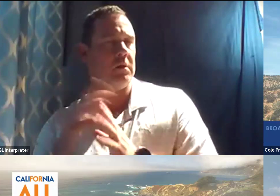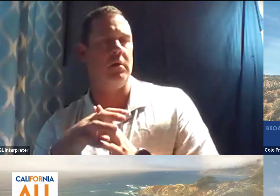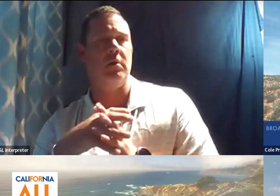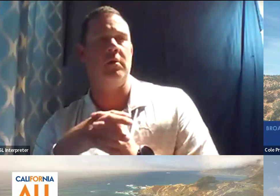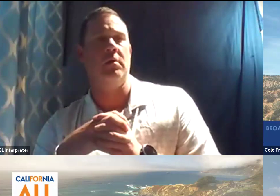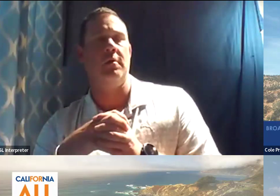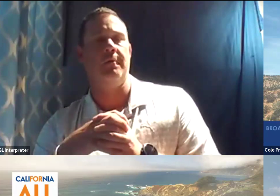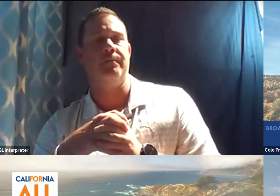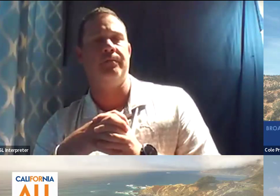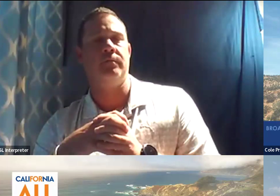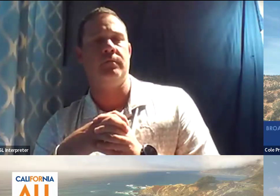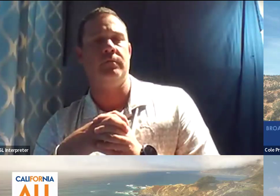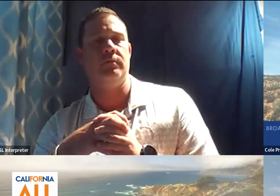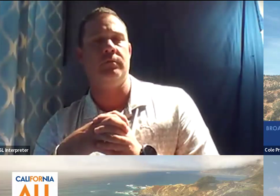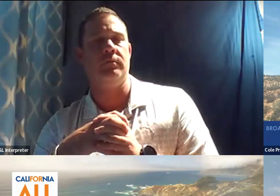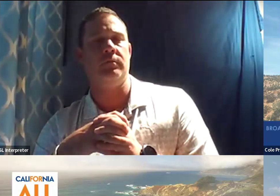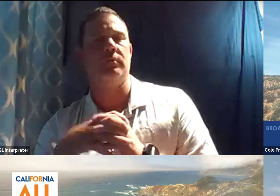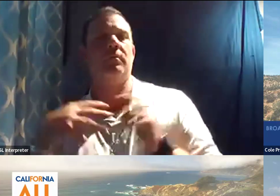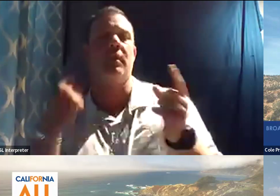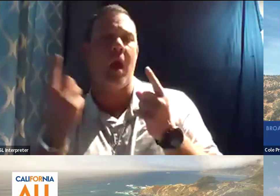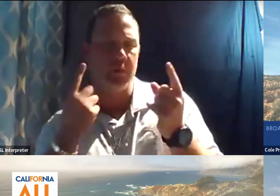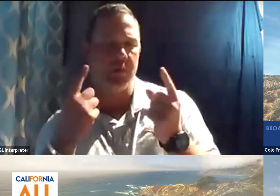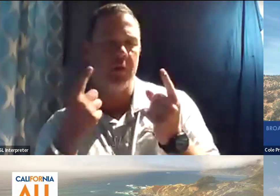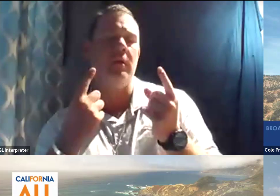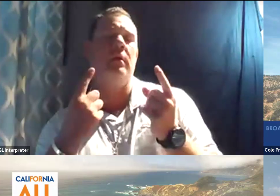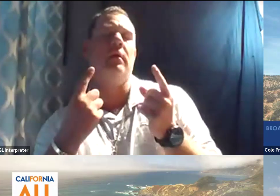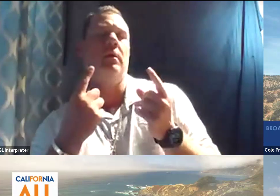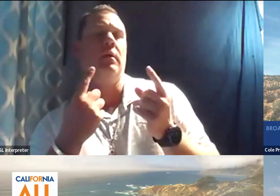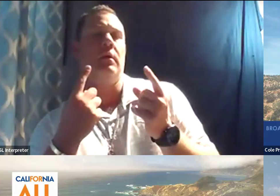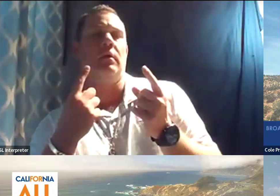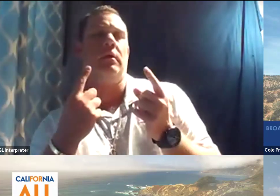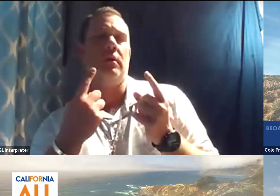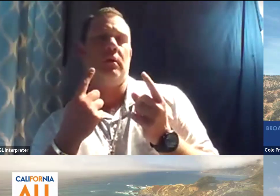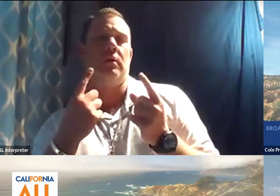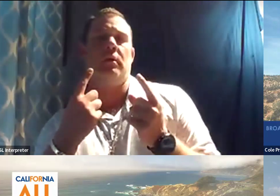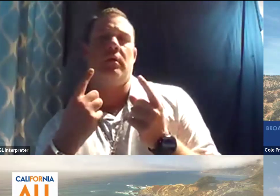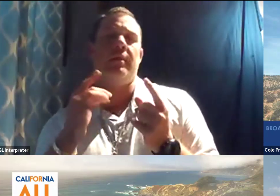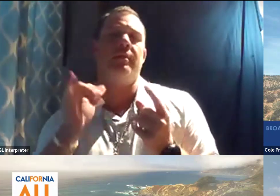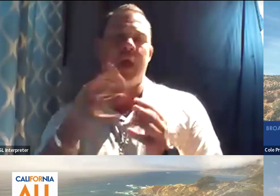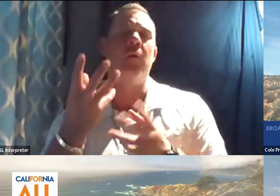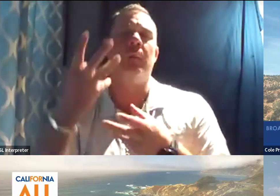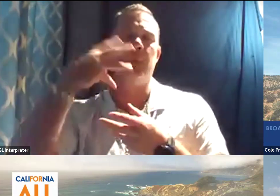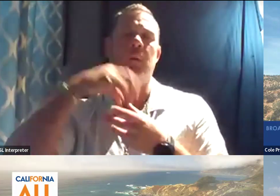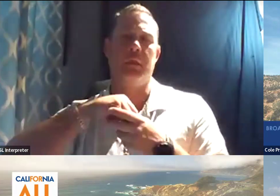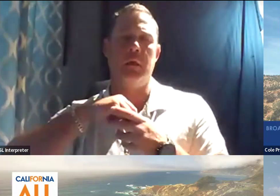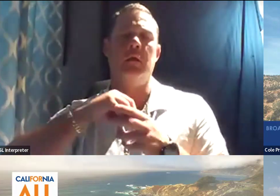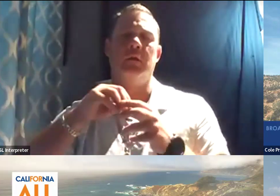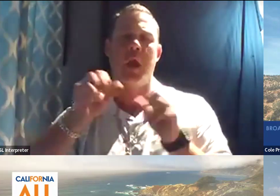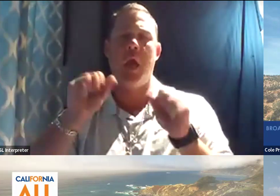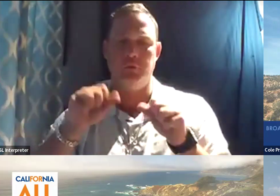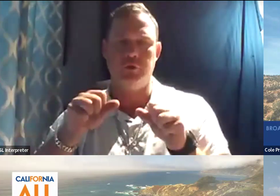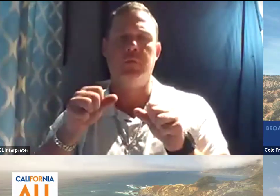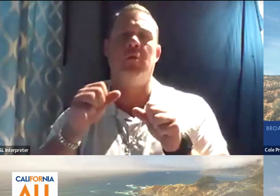I think we would definitely one that would be within the eligible entities